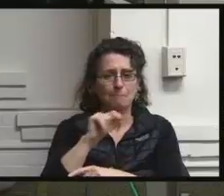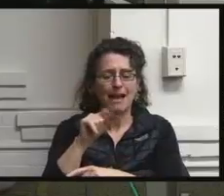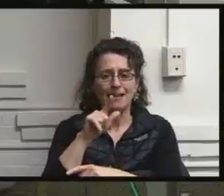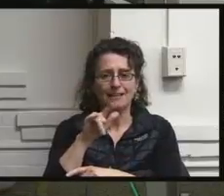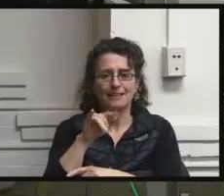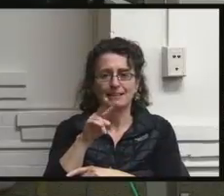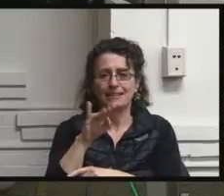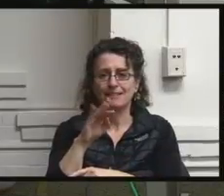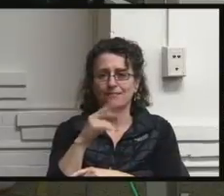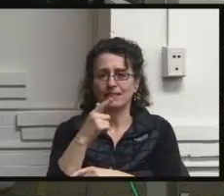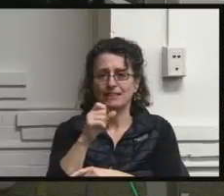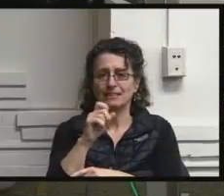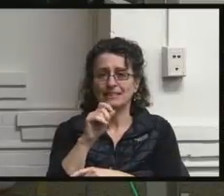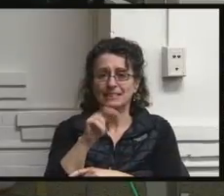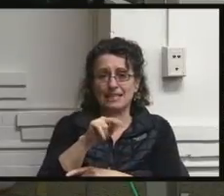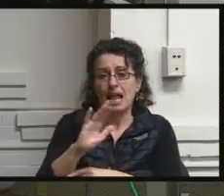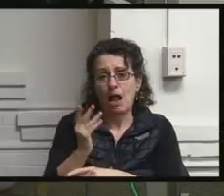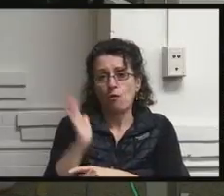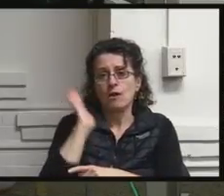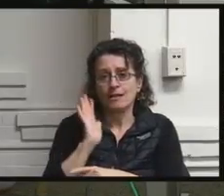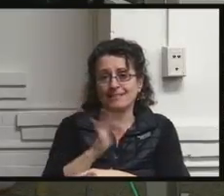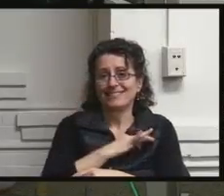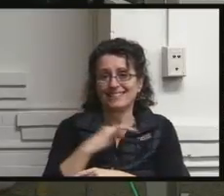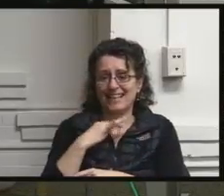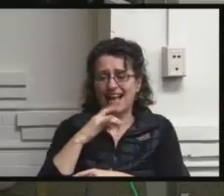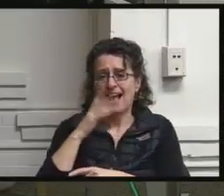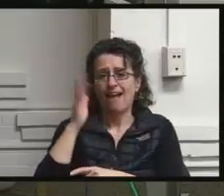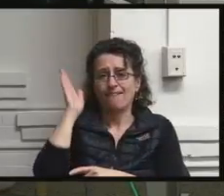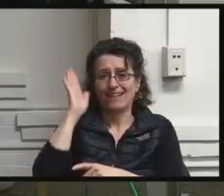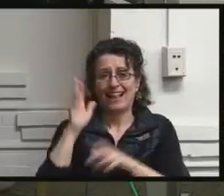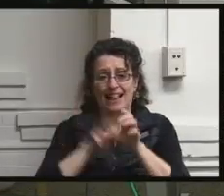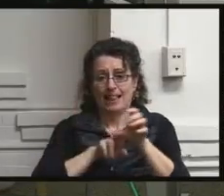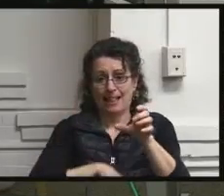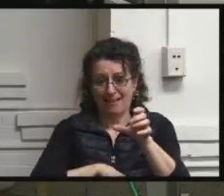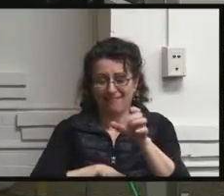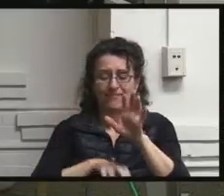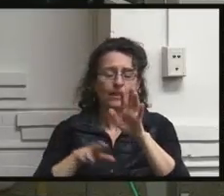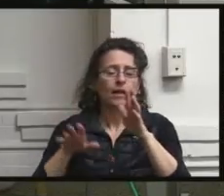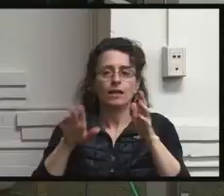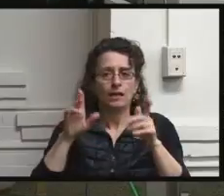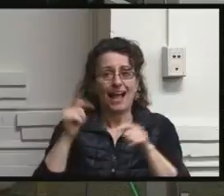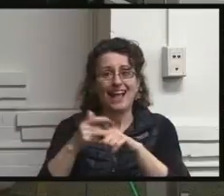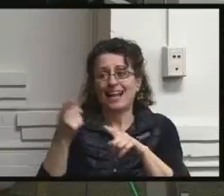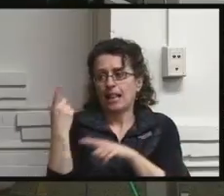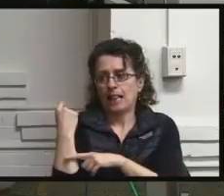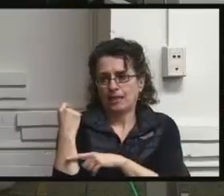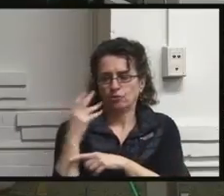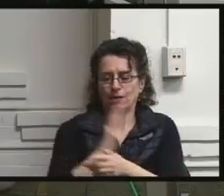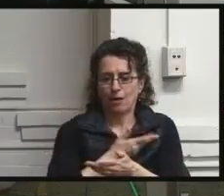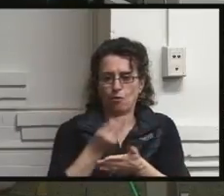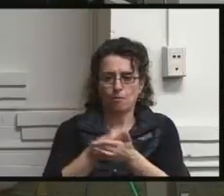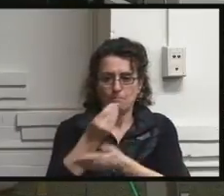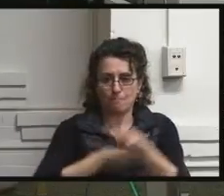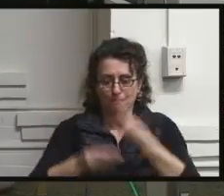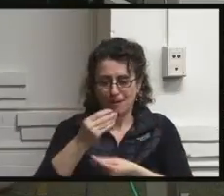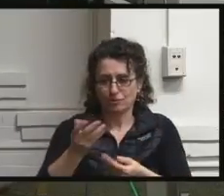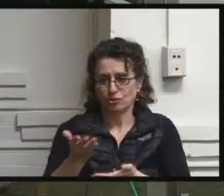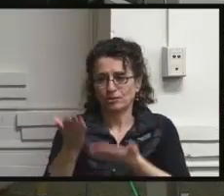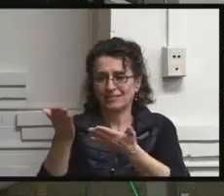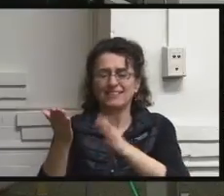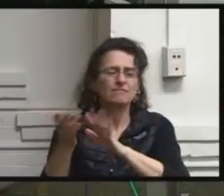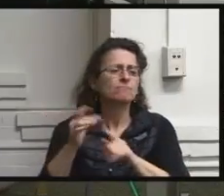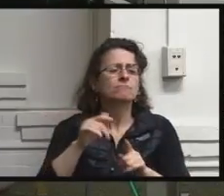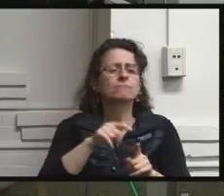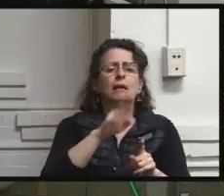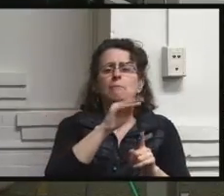the 11 months since we were here before you with our last budget. You know, Matt had to step down for